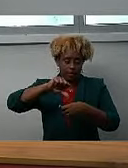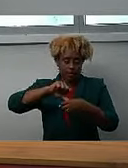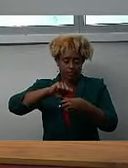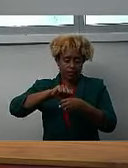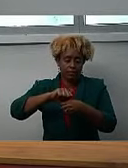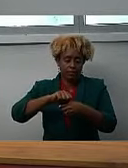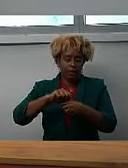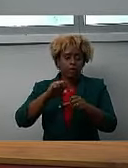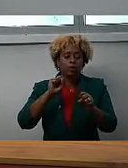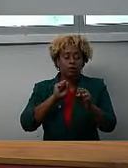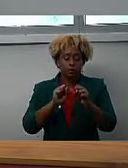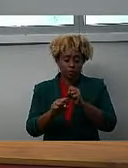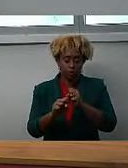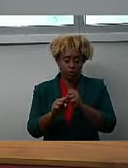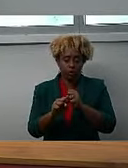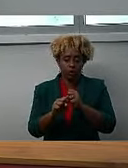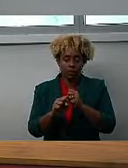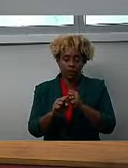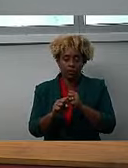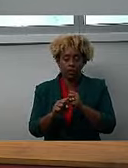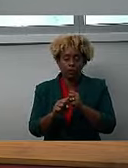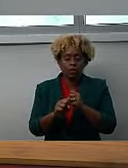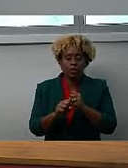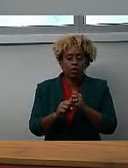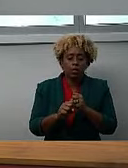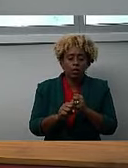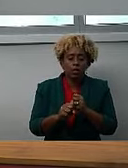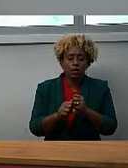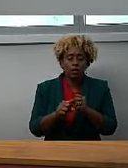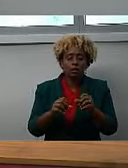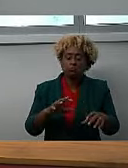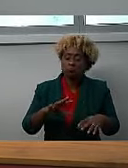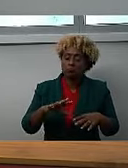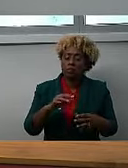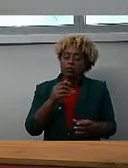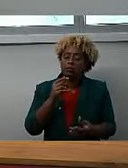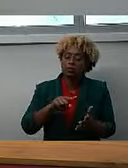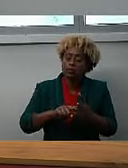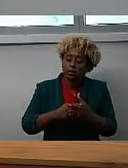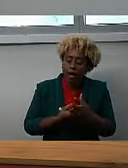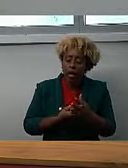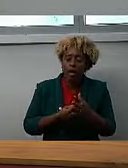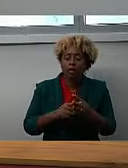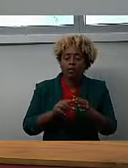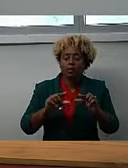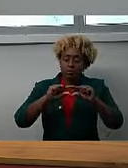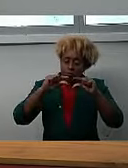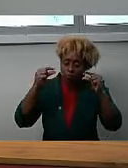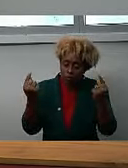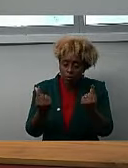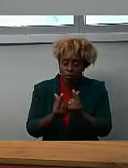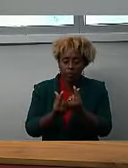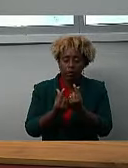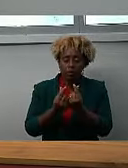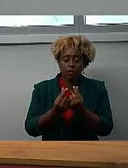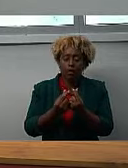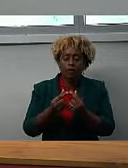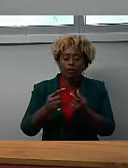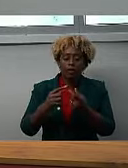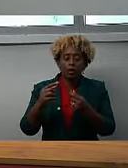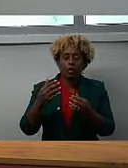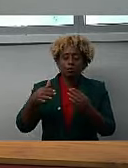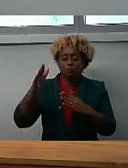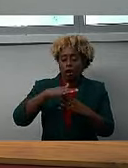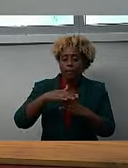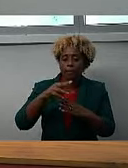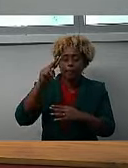has established a technical working group chaired by a past Minister for Finance, Mr. Nazim Burke,